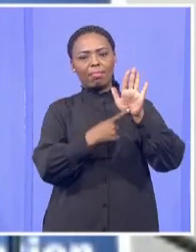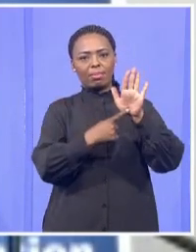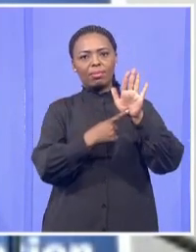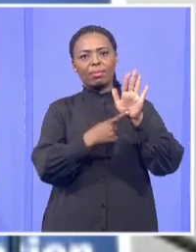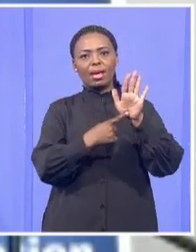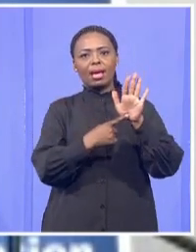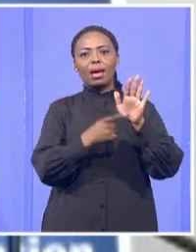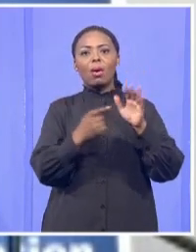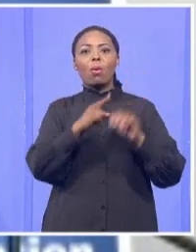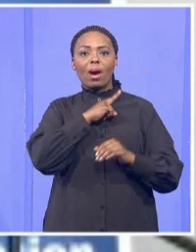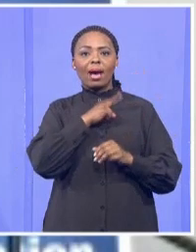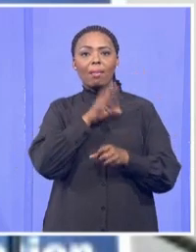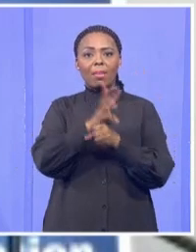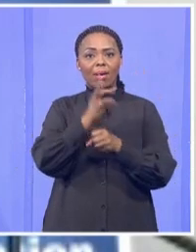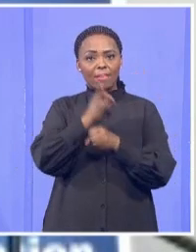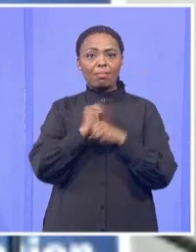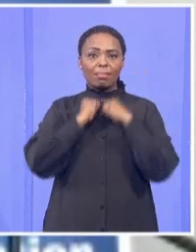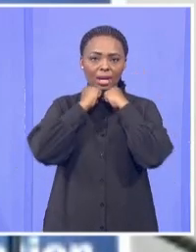placed.